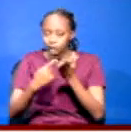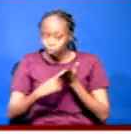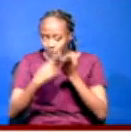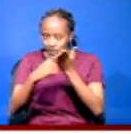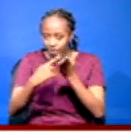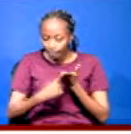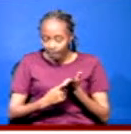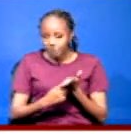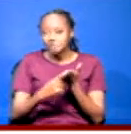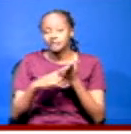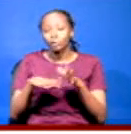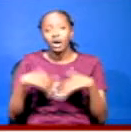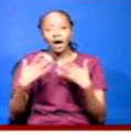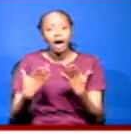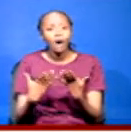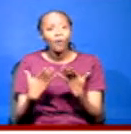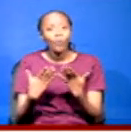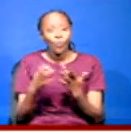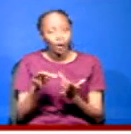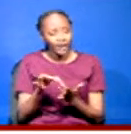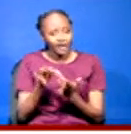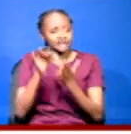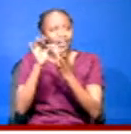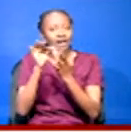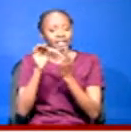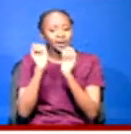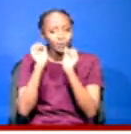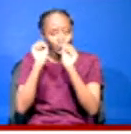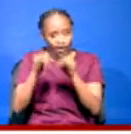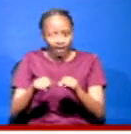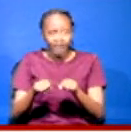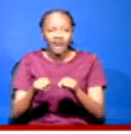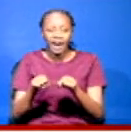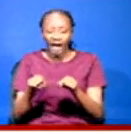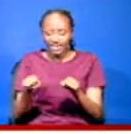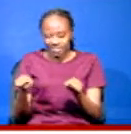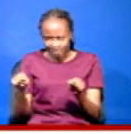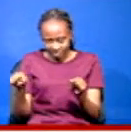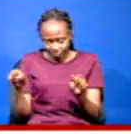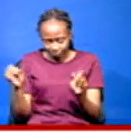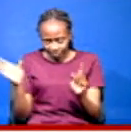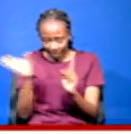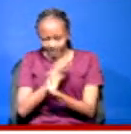exactly we are going to plug this gap.